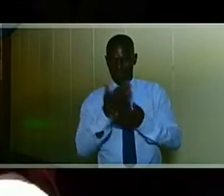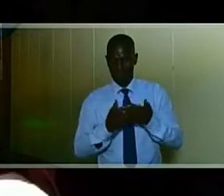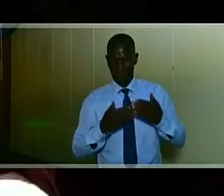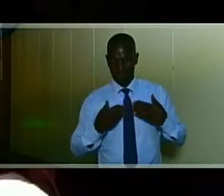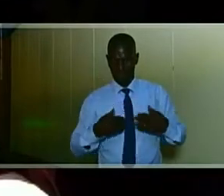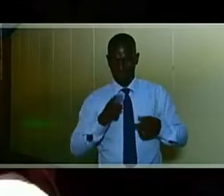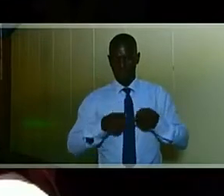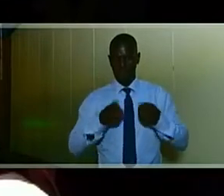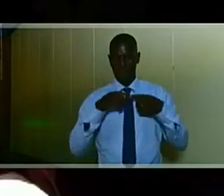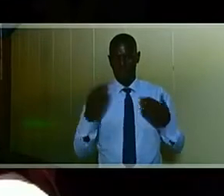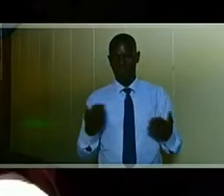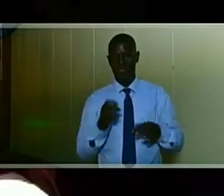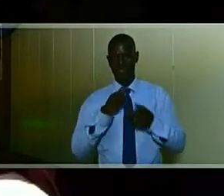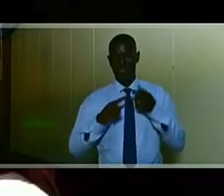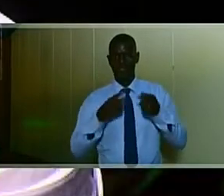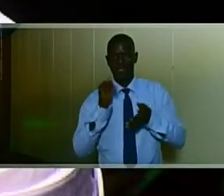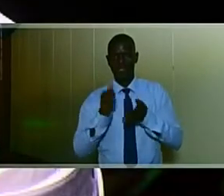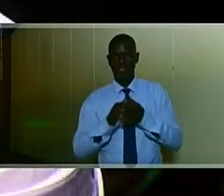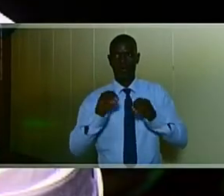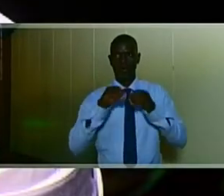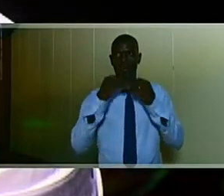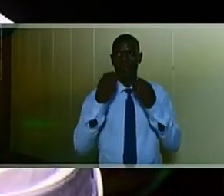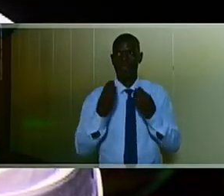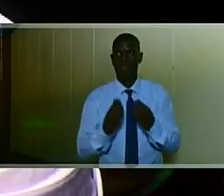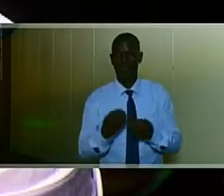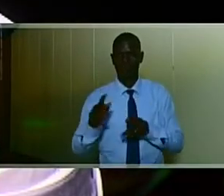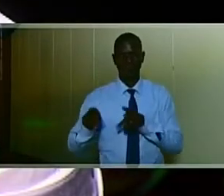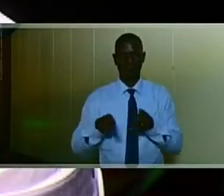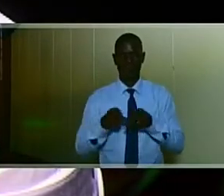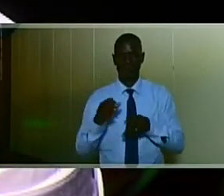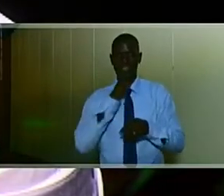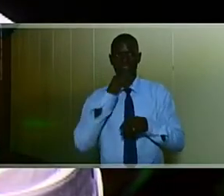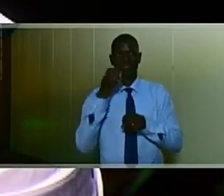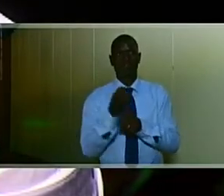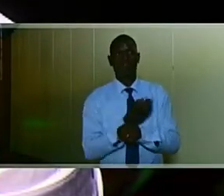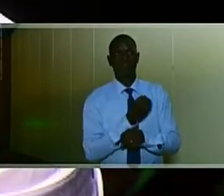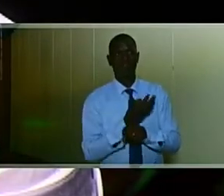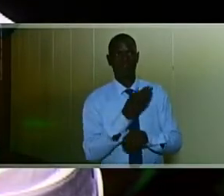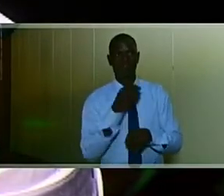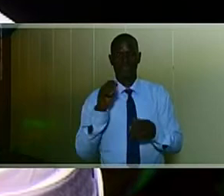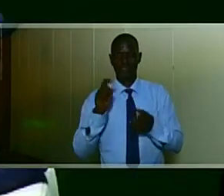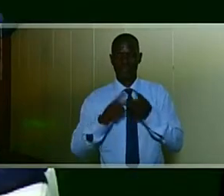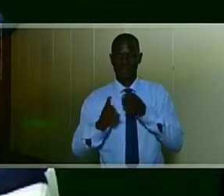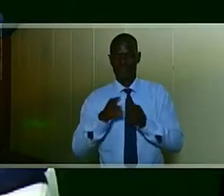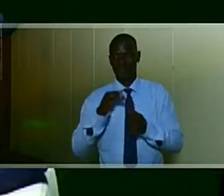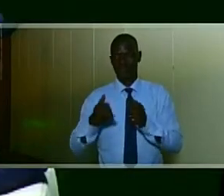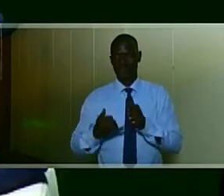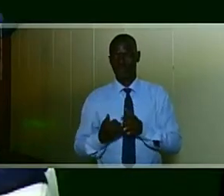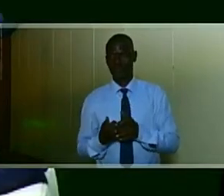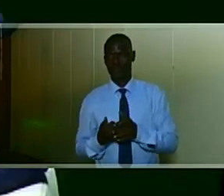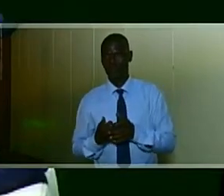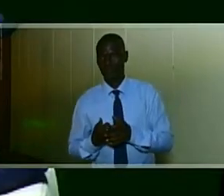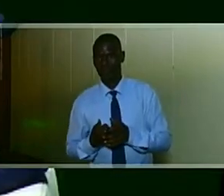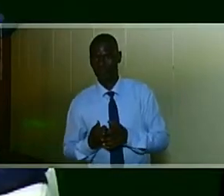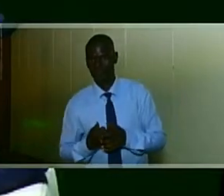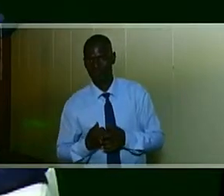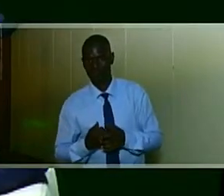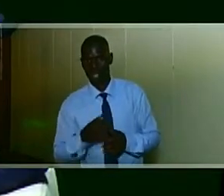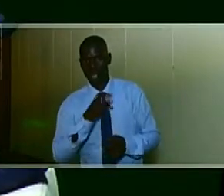that civil society organizations or political parties were not consulted, I think that, I mean, could not be correct. And on